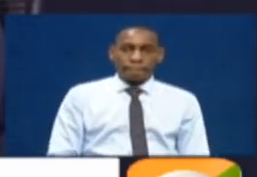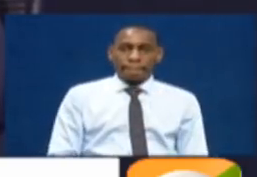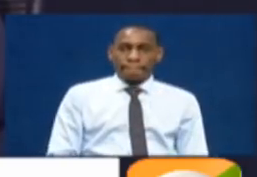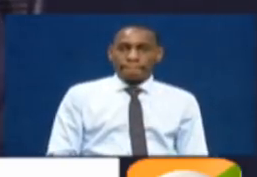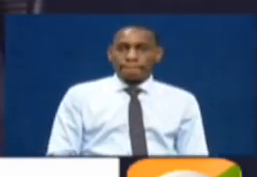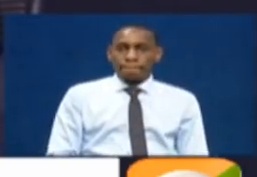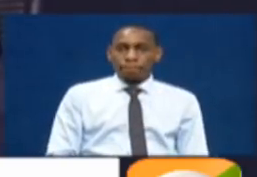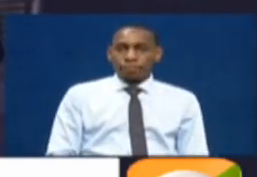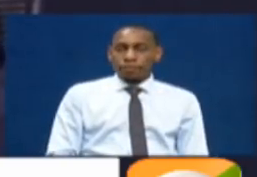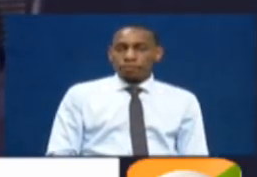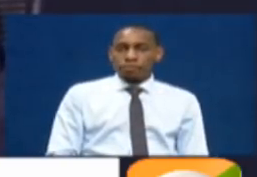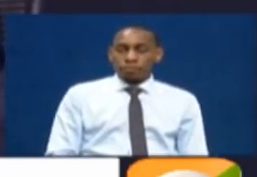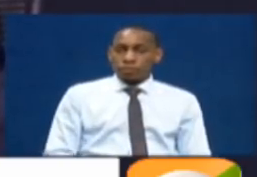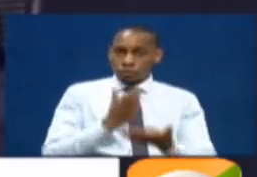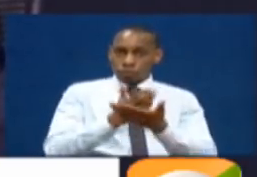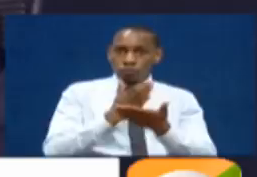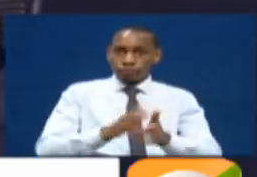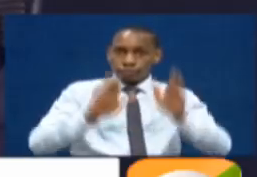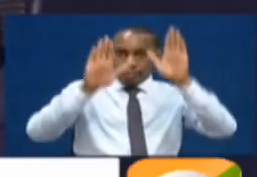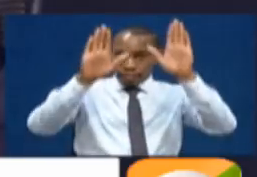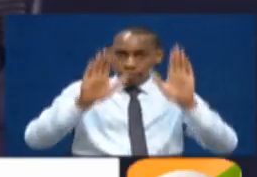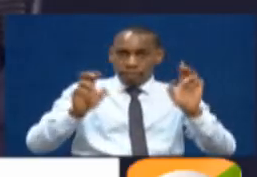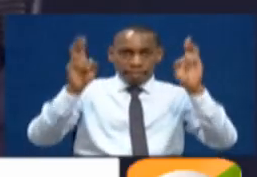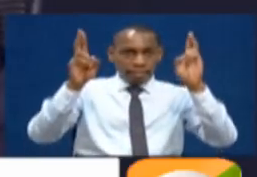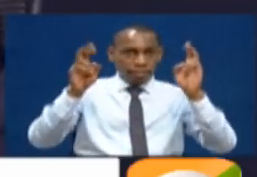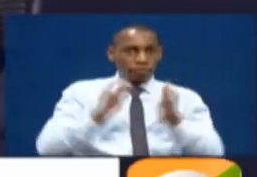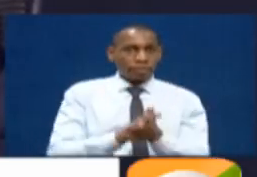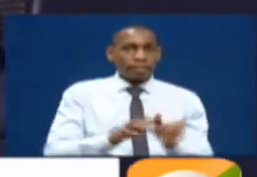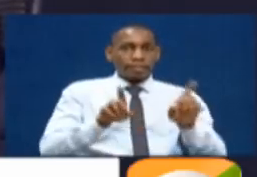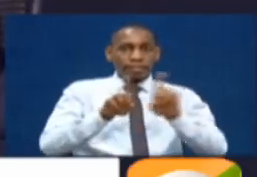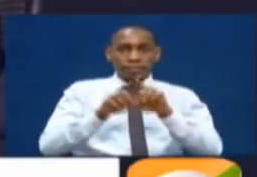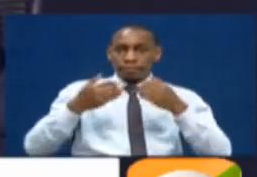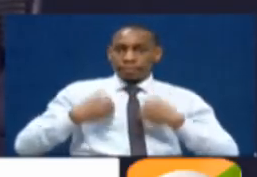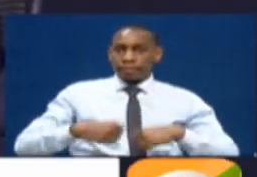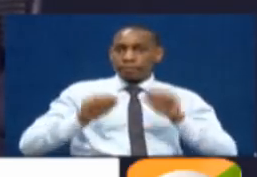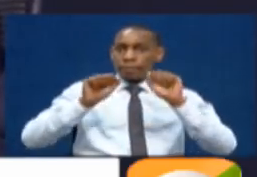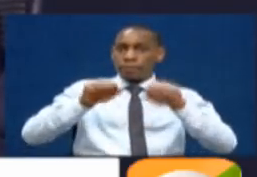So there are fundamental issues here. And I would say that